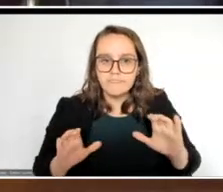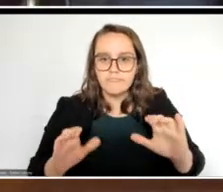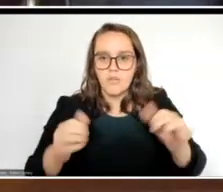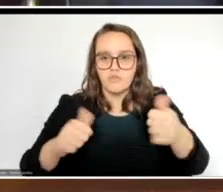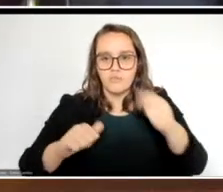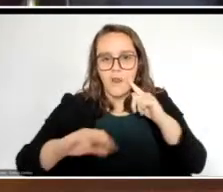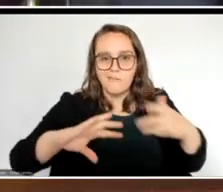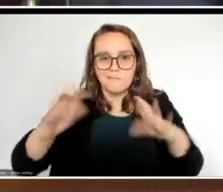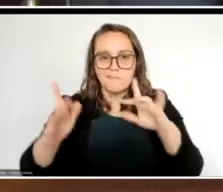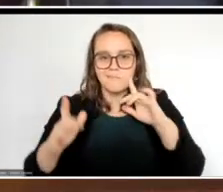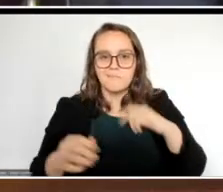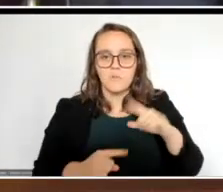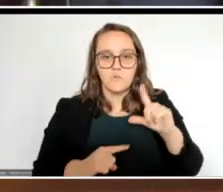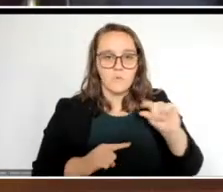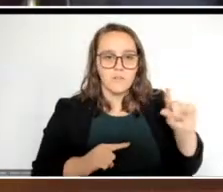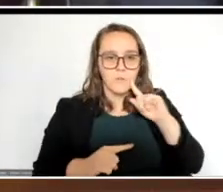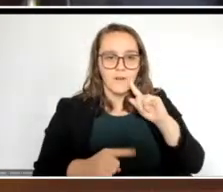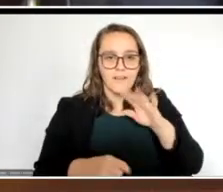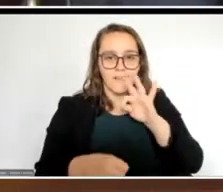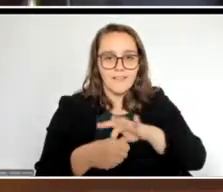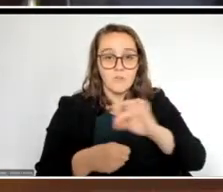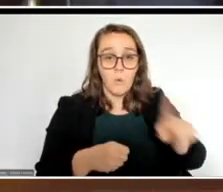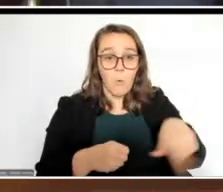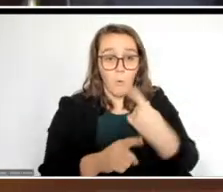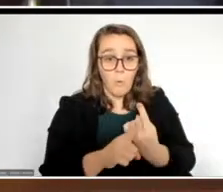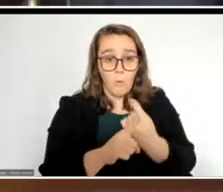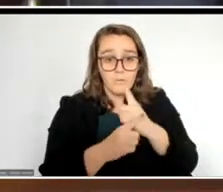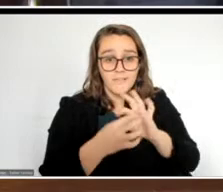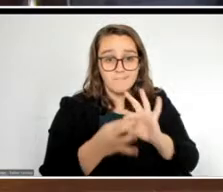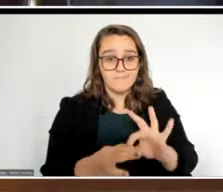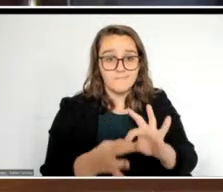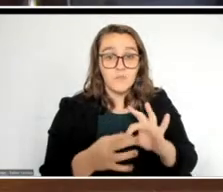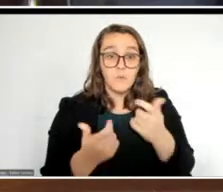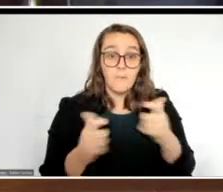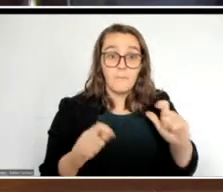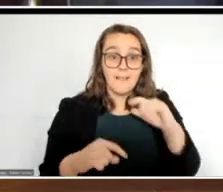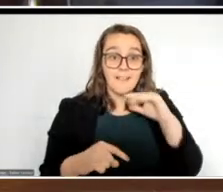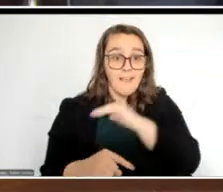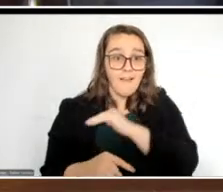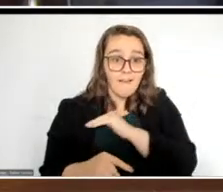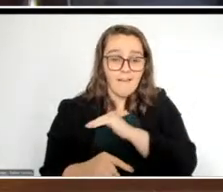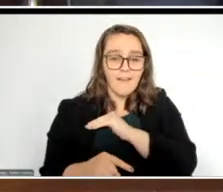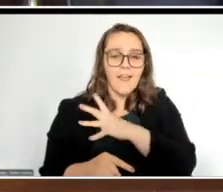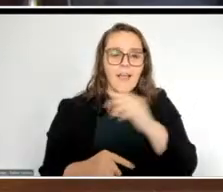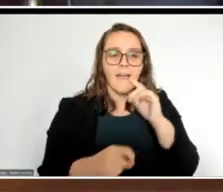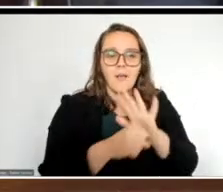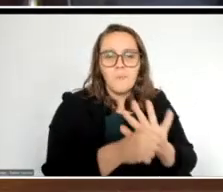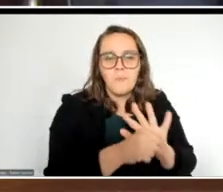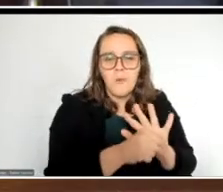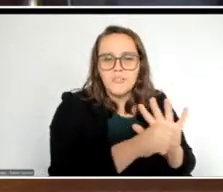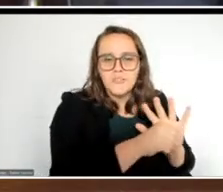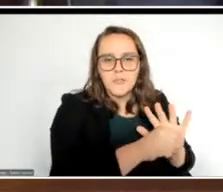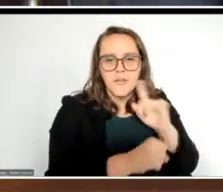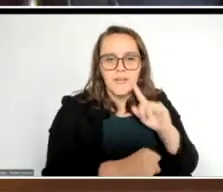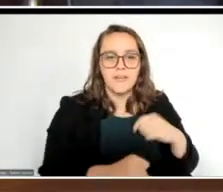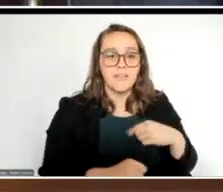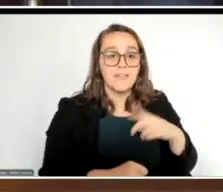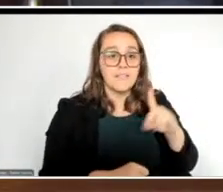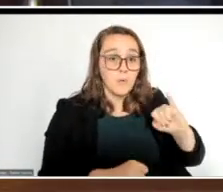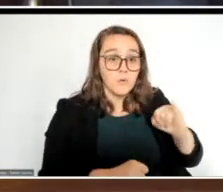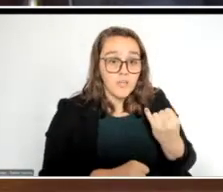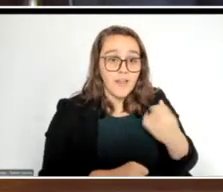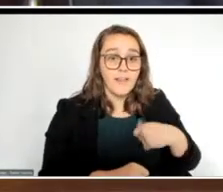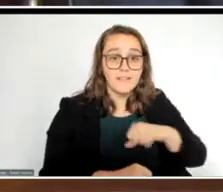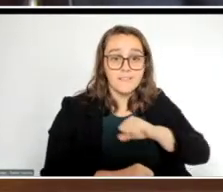not limited to the big lie and pressuring state officials and the Department of Justice officials. Another key part of the